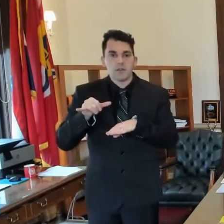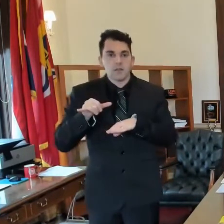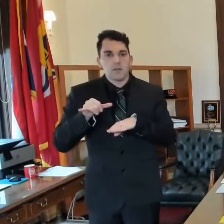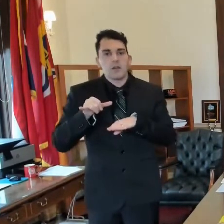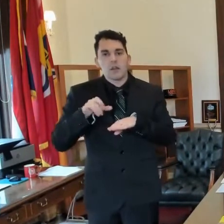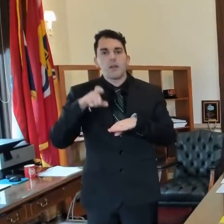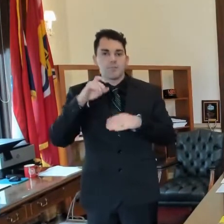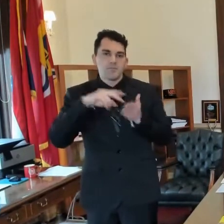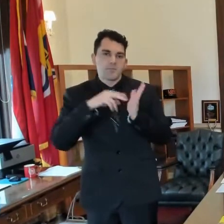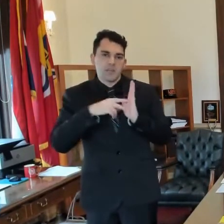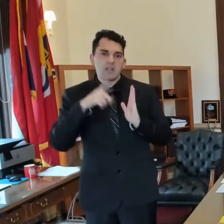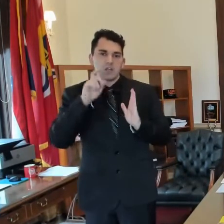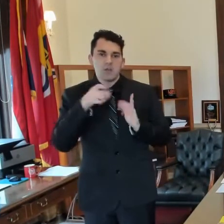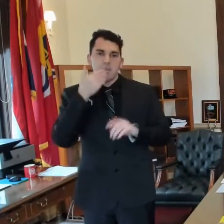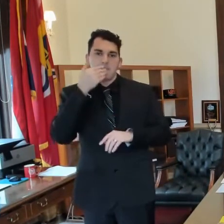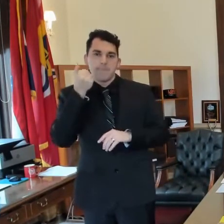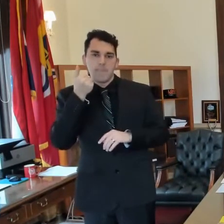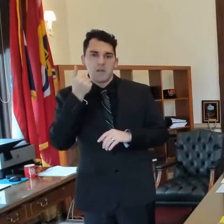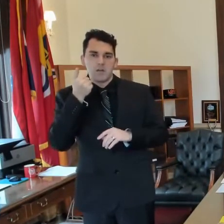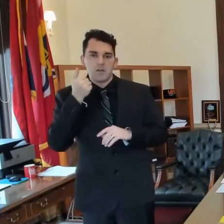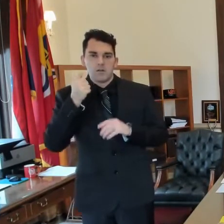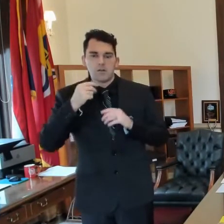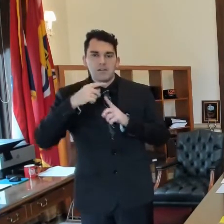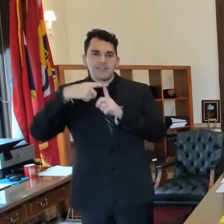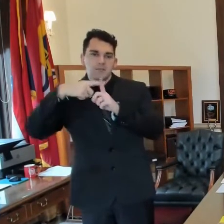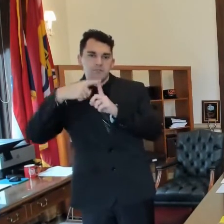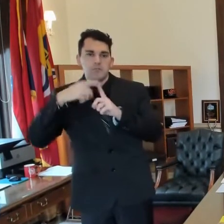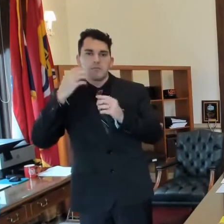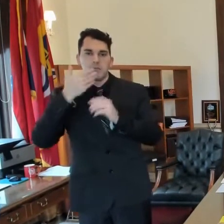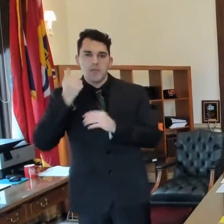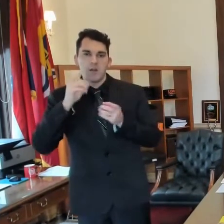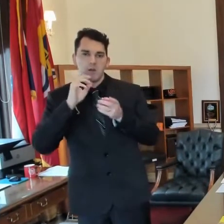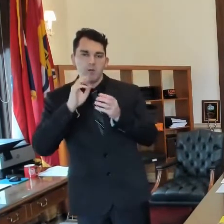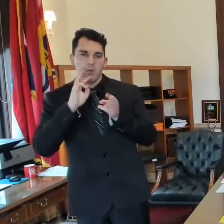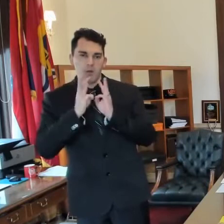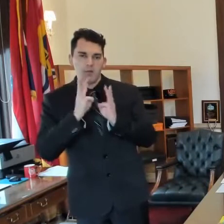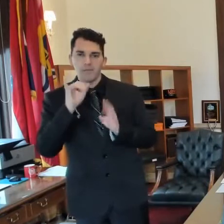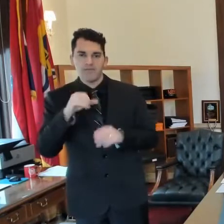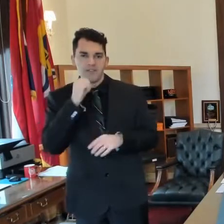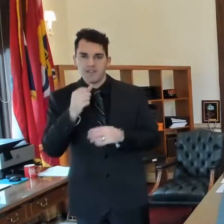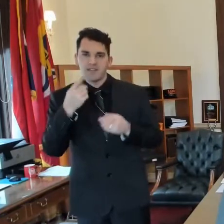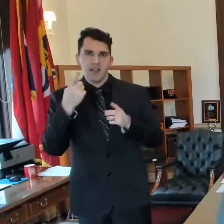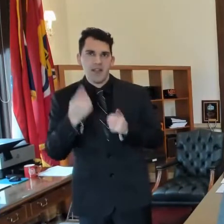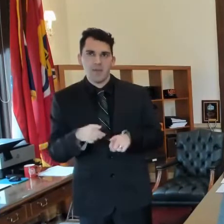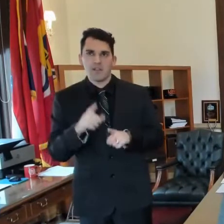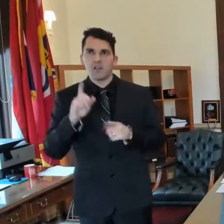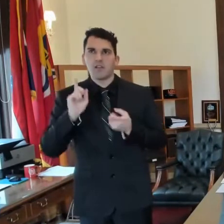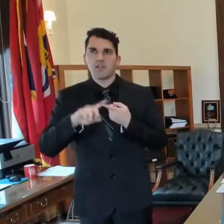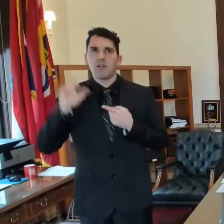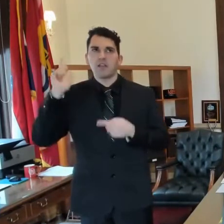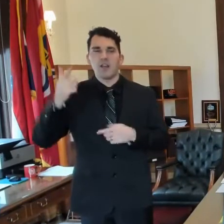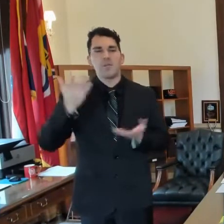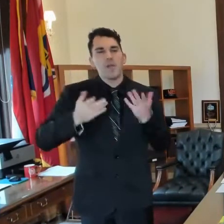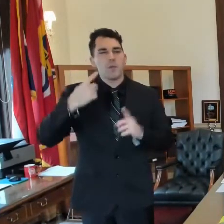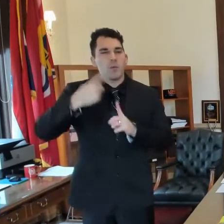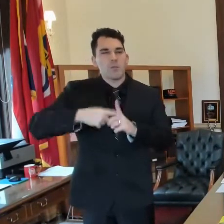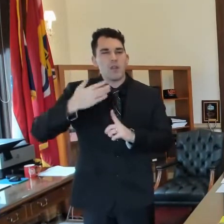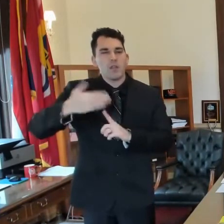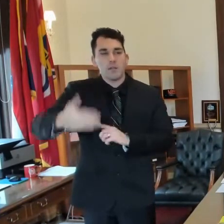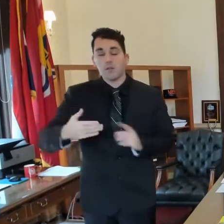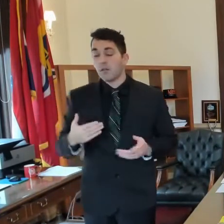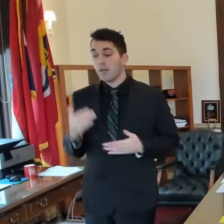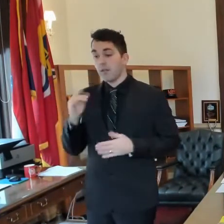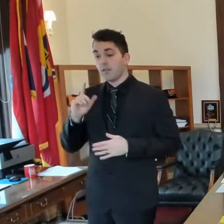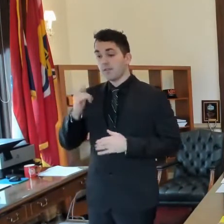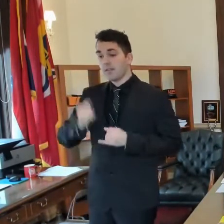permanent paving doesn't happen till a little bit later. And maybe a month. Last new question I'm seeing comes